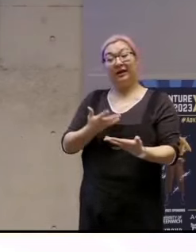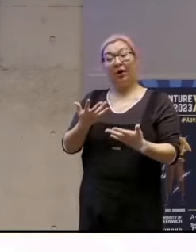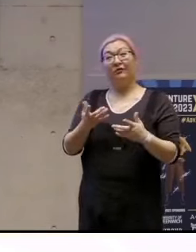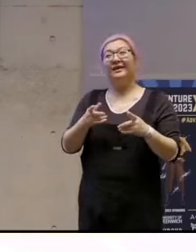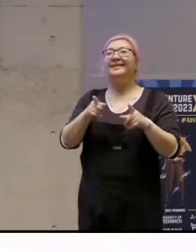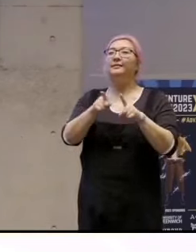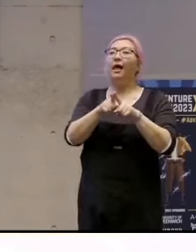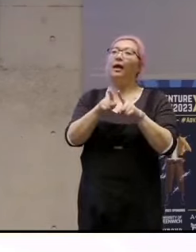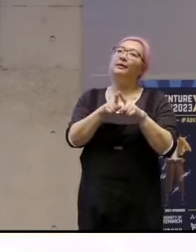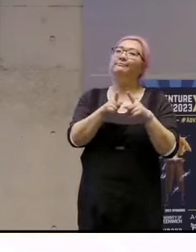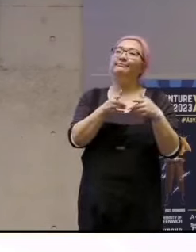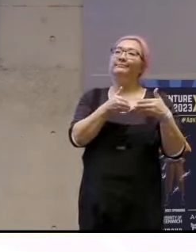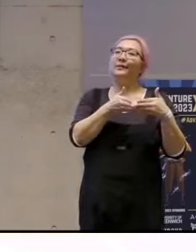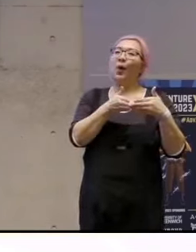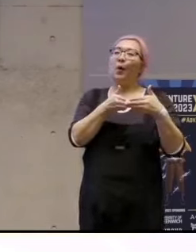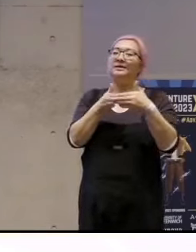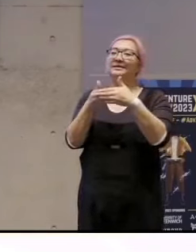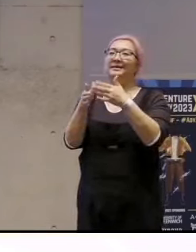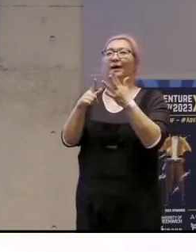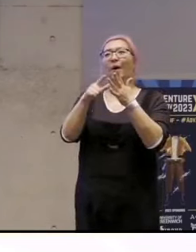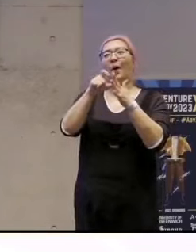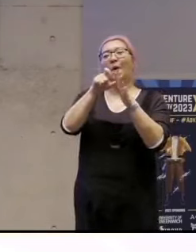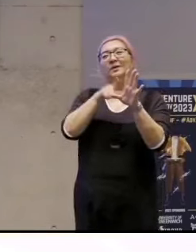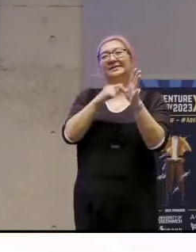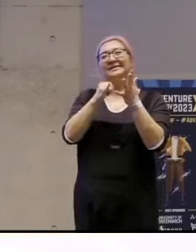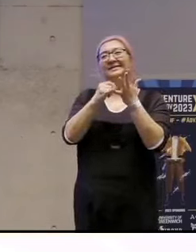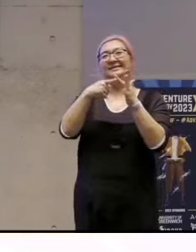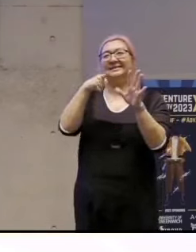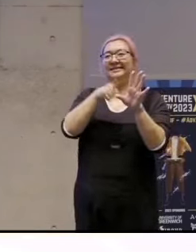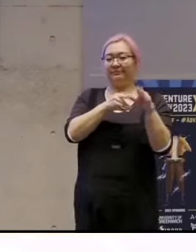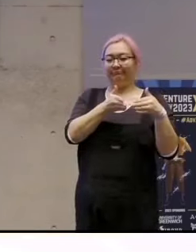odyssey. So this is a story of people